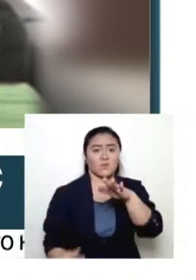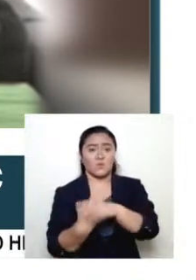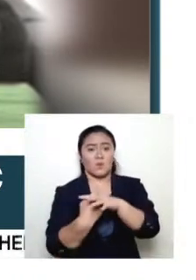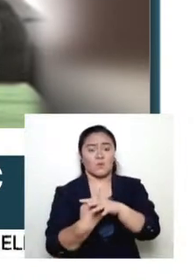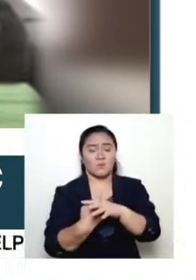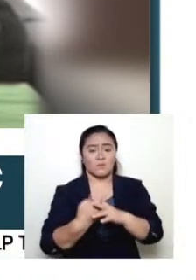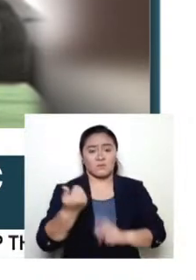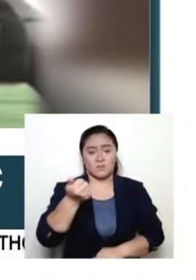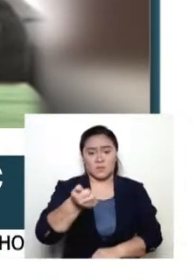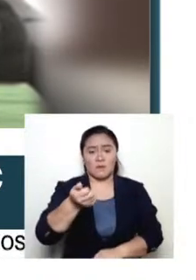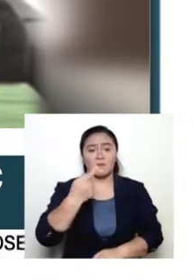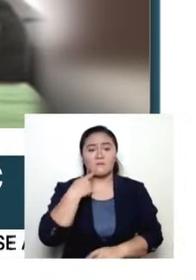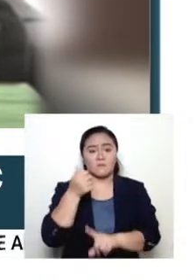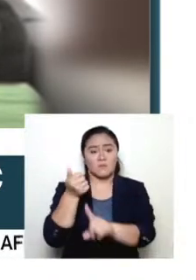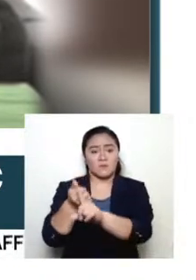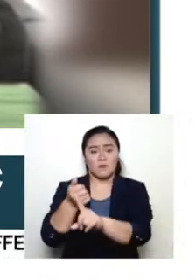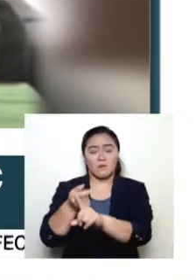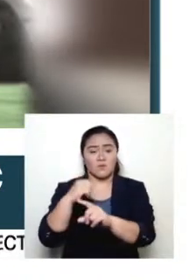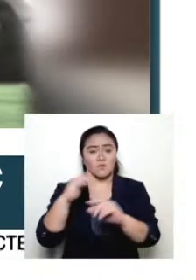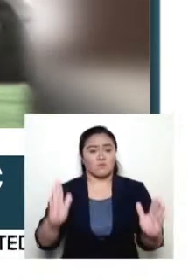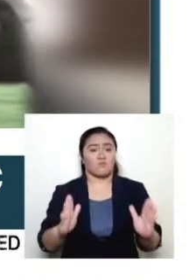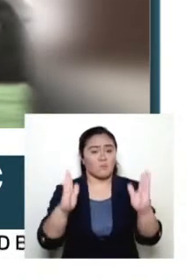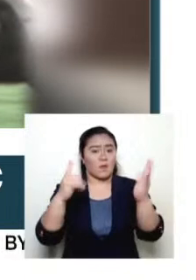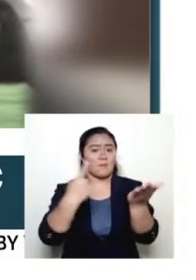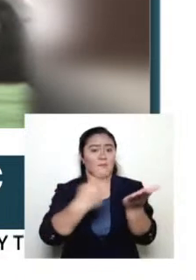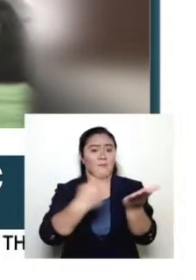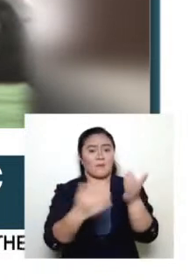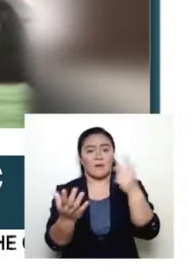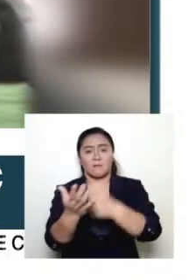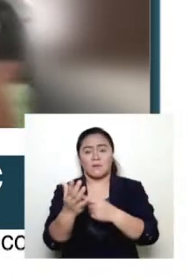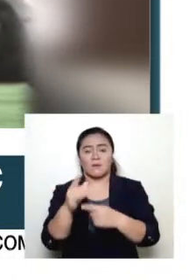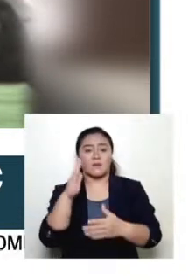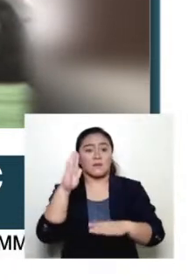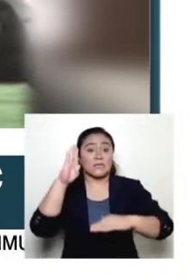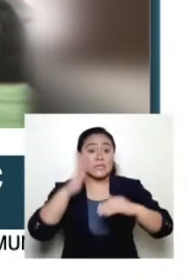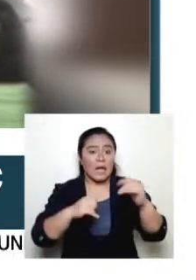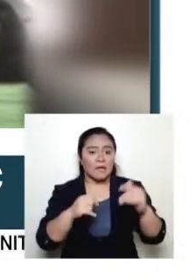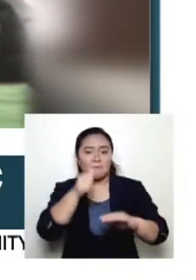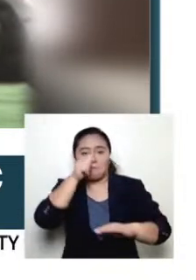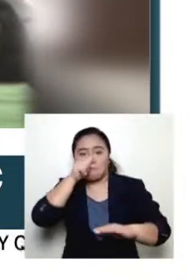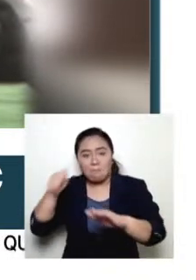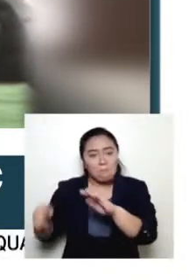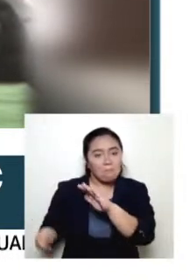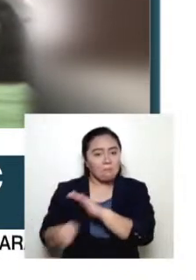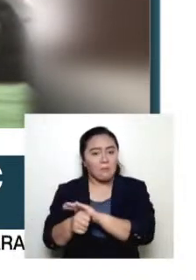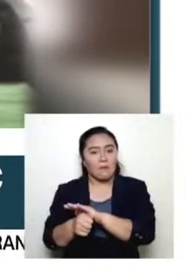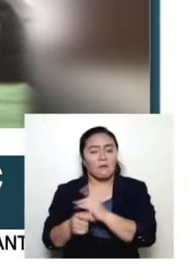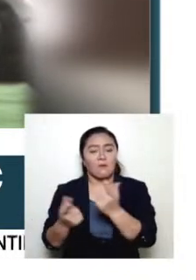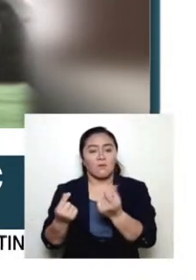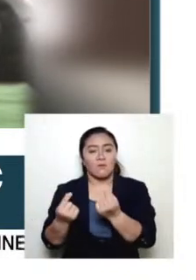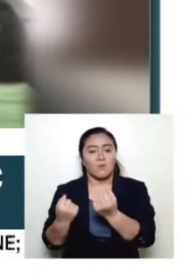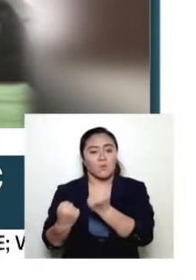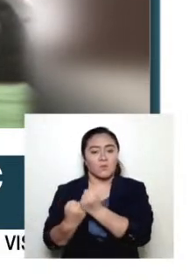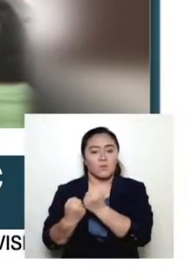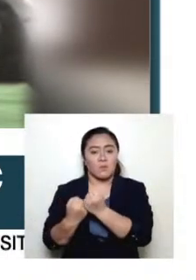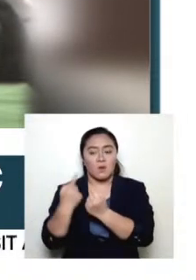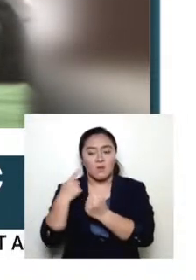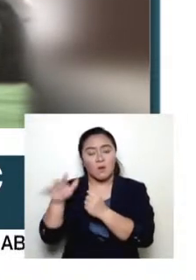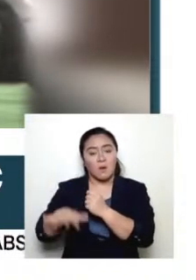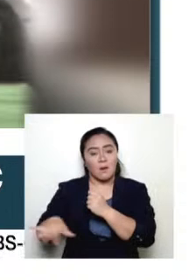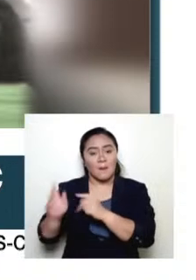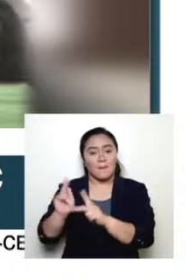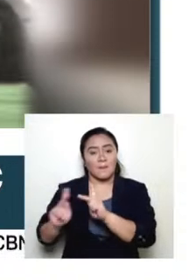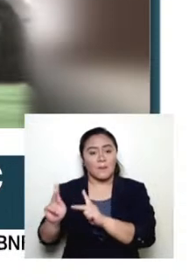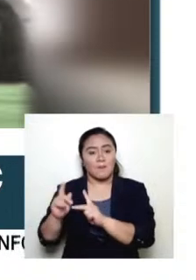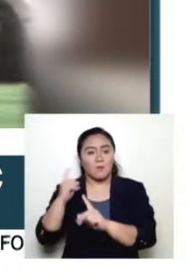debate him on the merits rather than he silently hides behind his supporters and minions to attack the